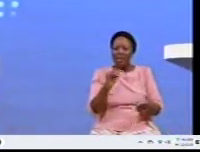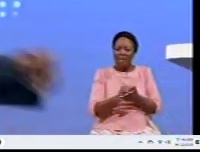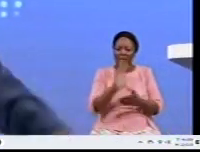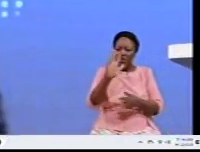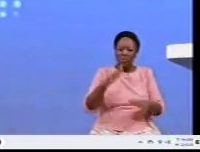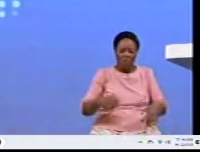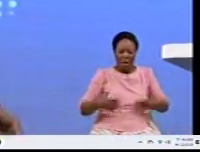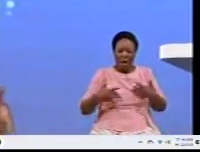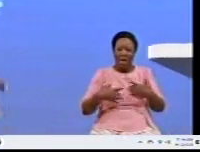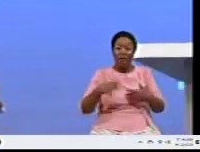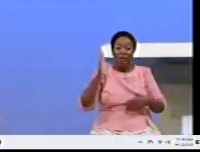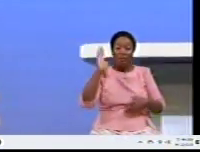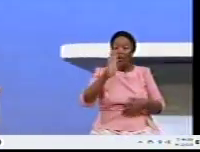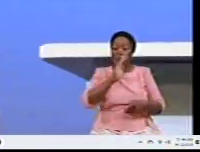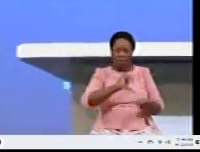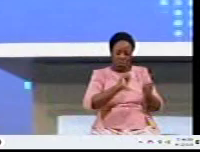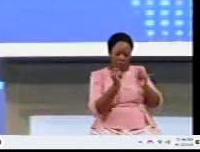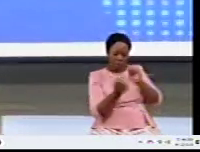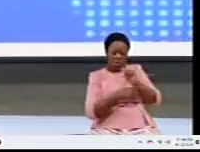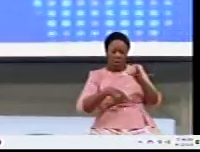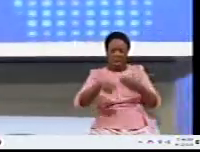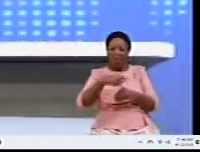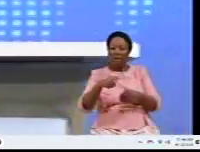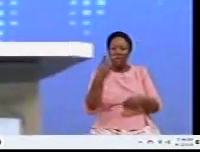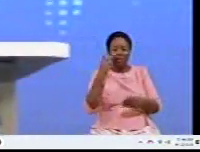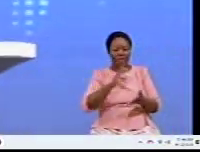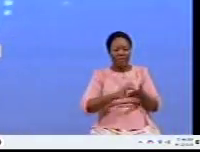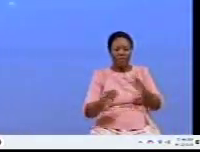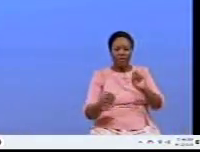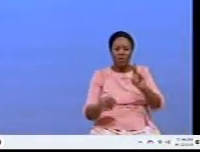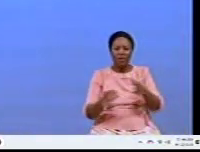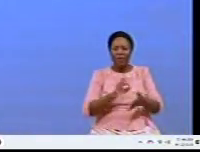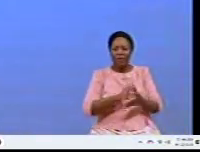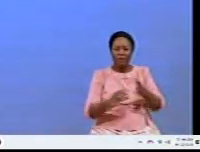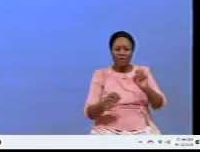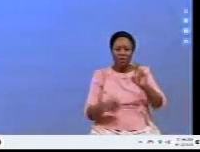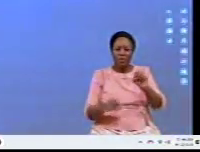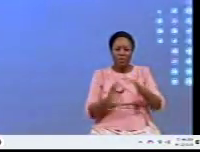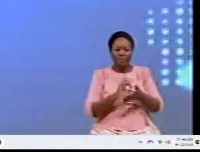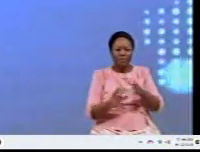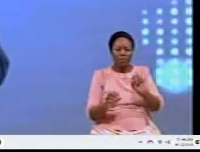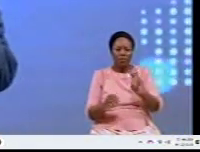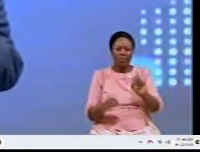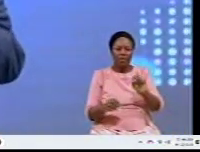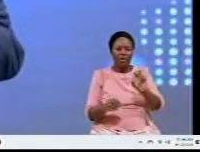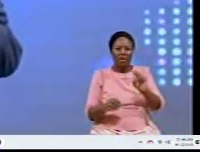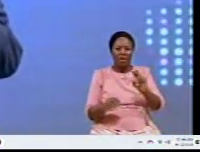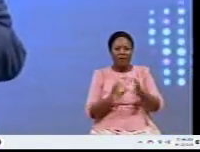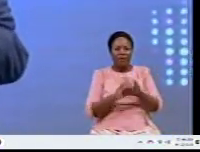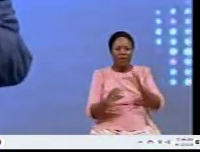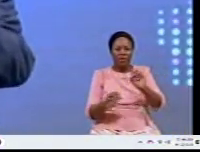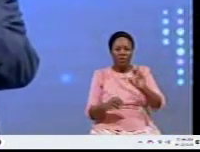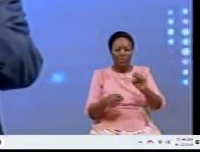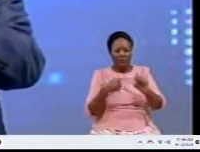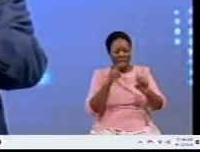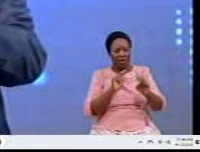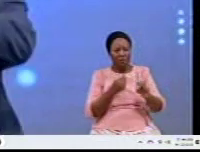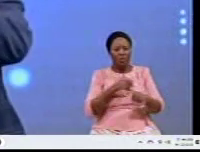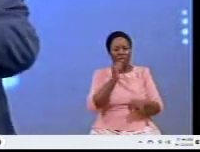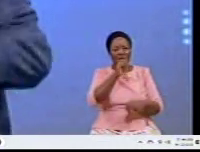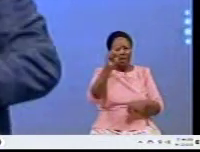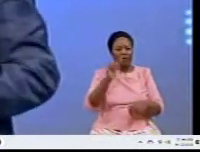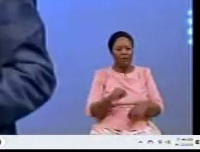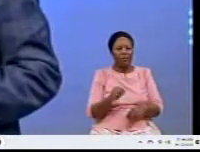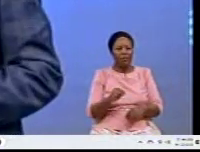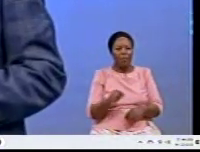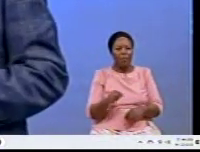life will be turned around. Look at verse 12. In verse 12, he tells us, therefore,